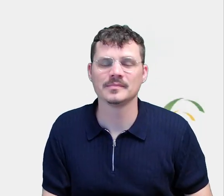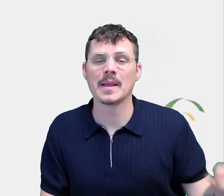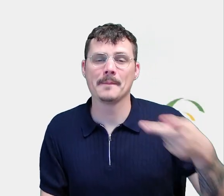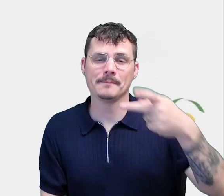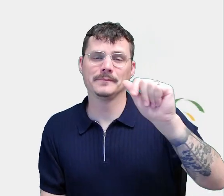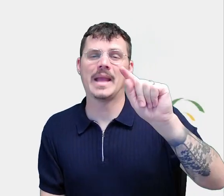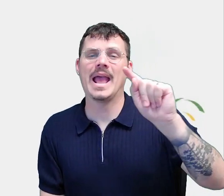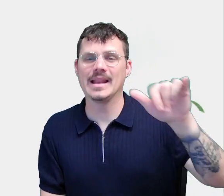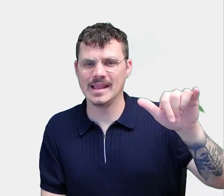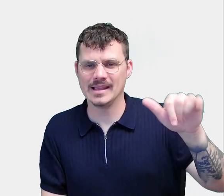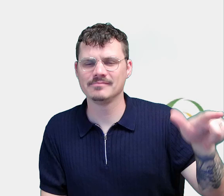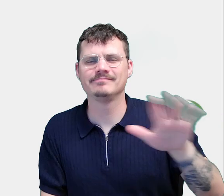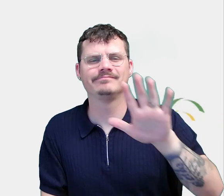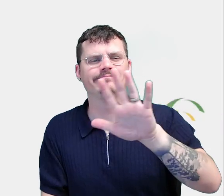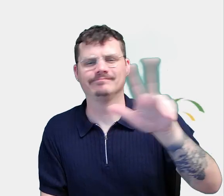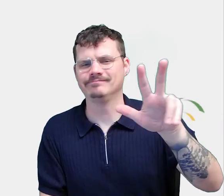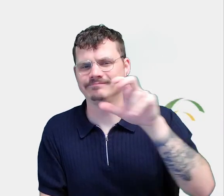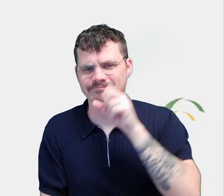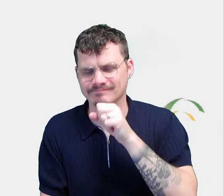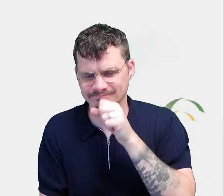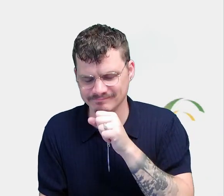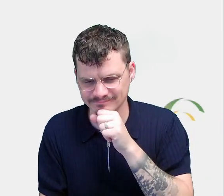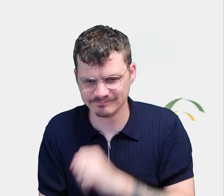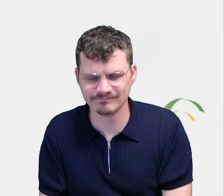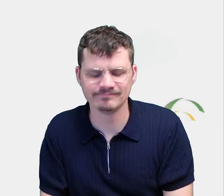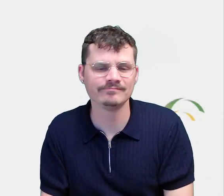Patty, 53 years old,